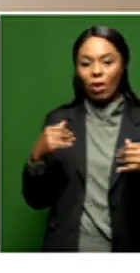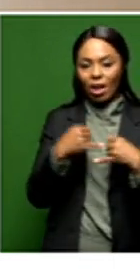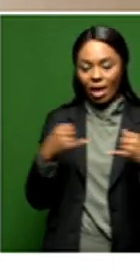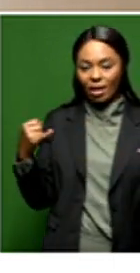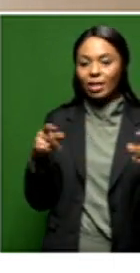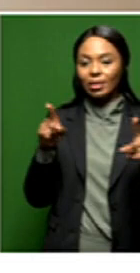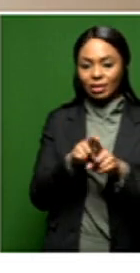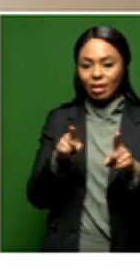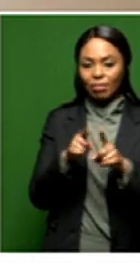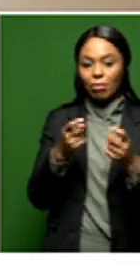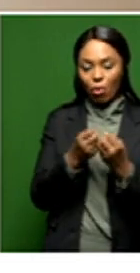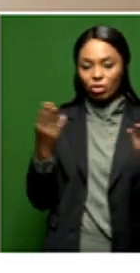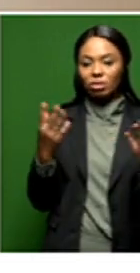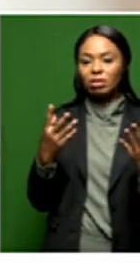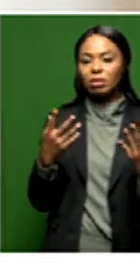definitely a big trend for the future.